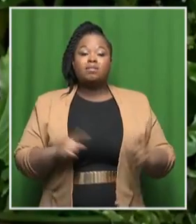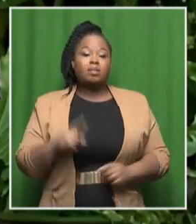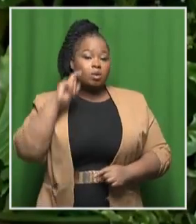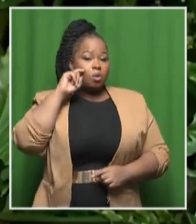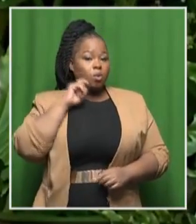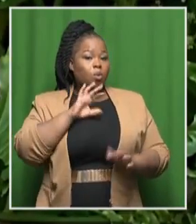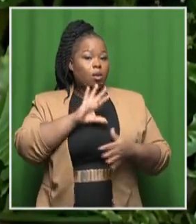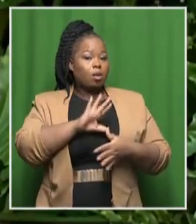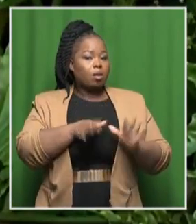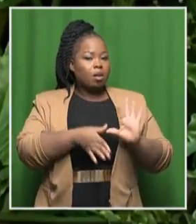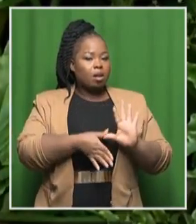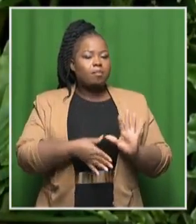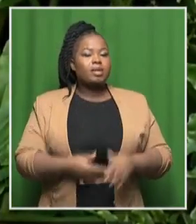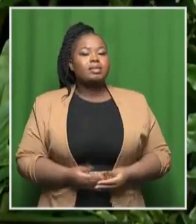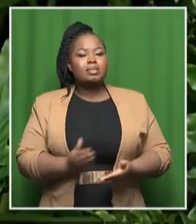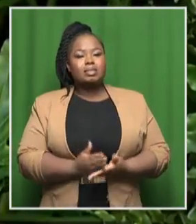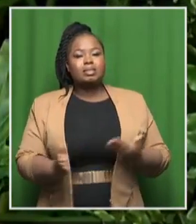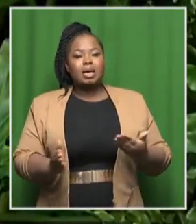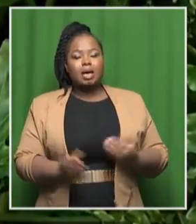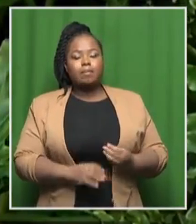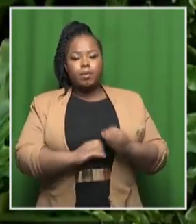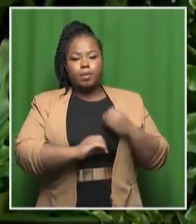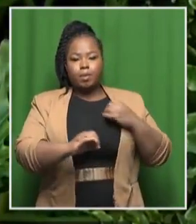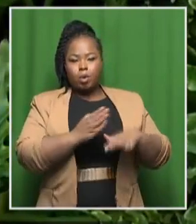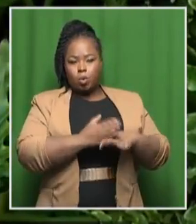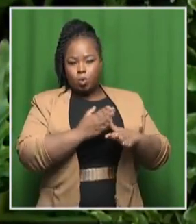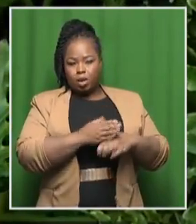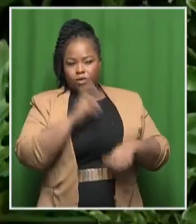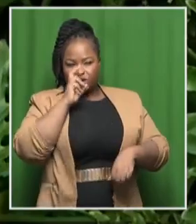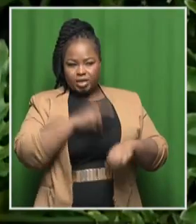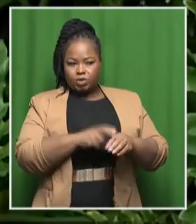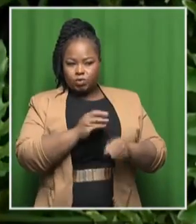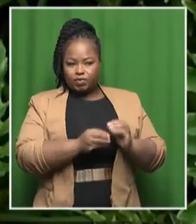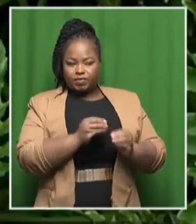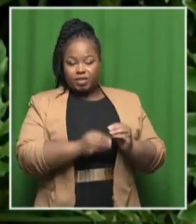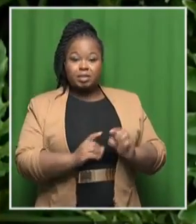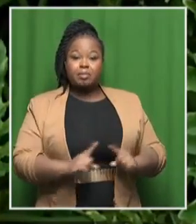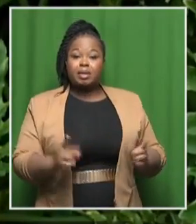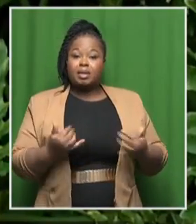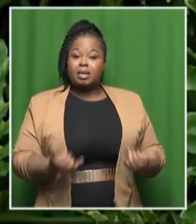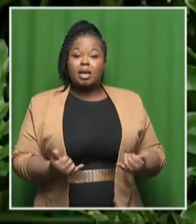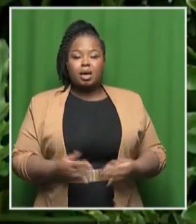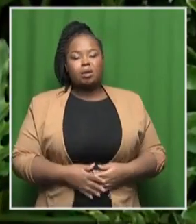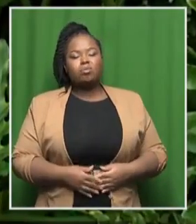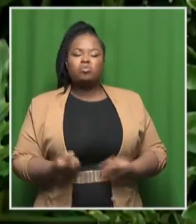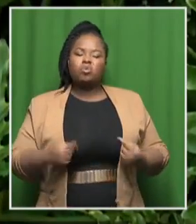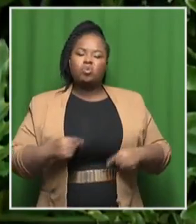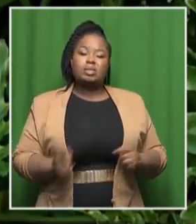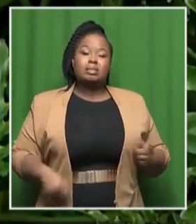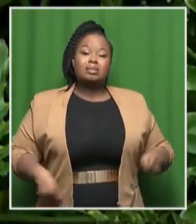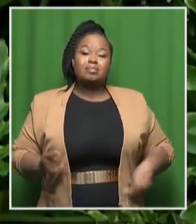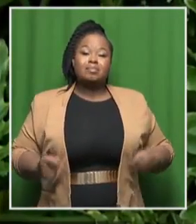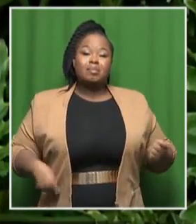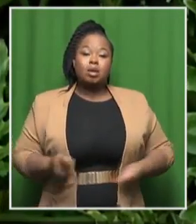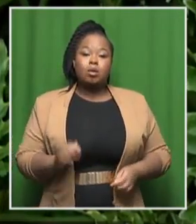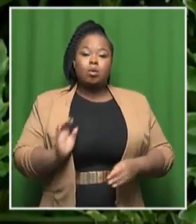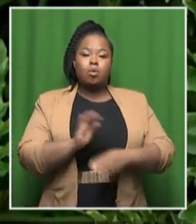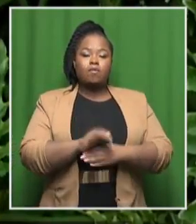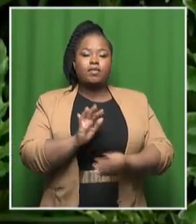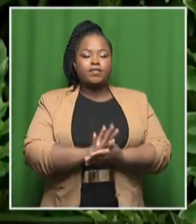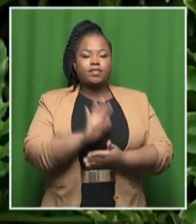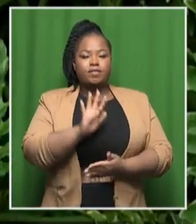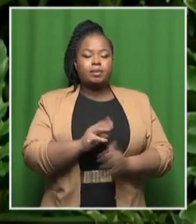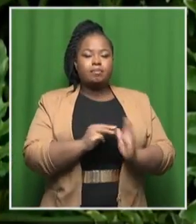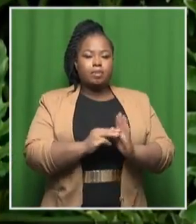we've identified certain pipe works that needs to be replaced. Currently, in this current budget, we're spending more than 50 million rand to rehabilitate